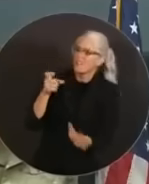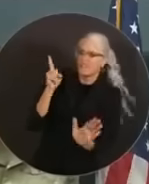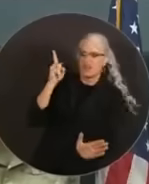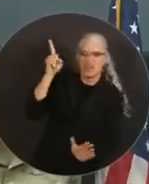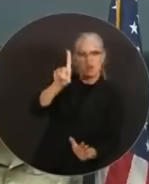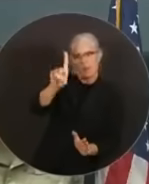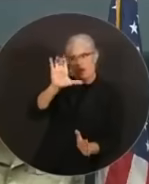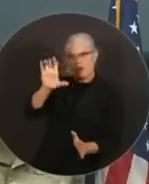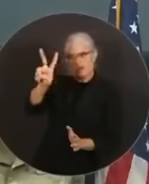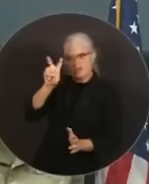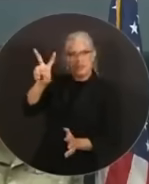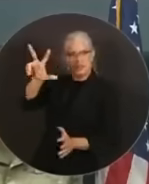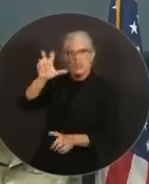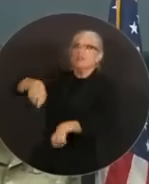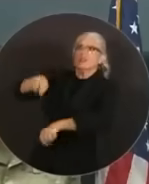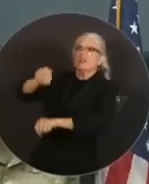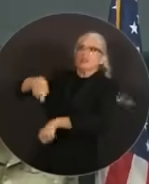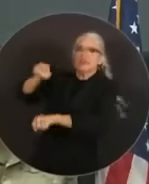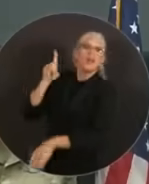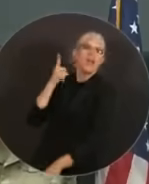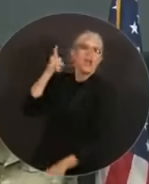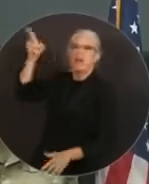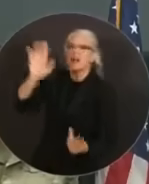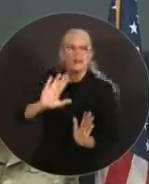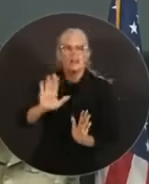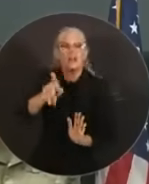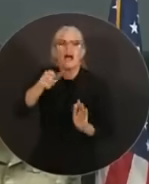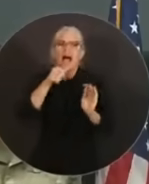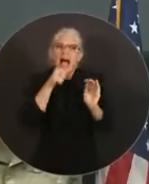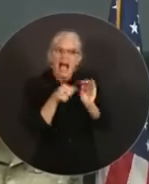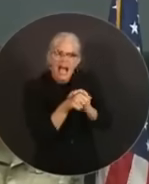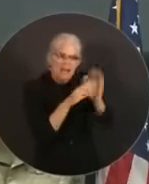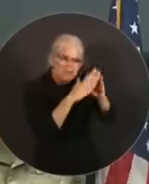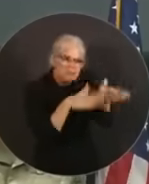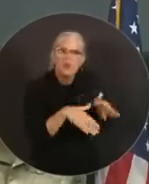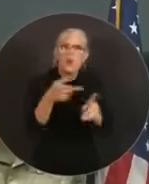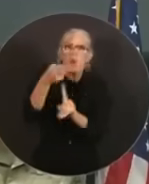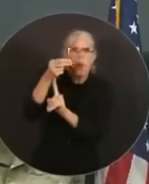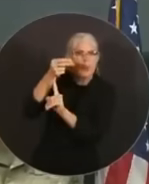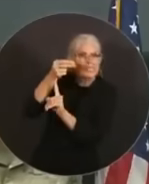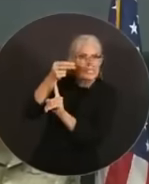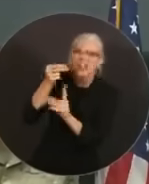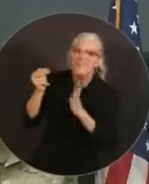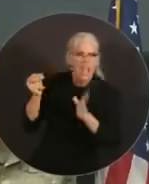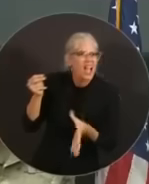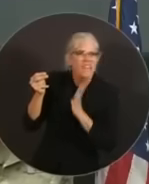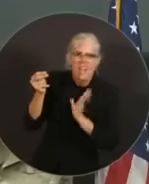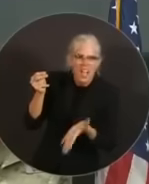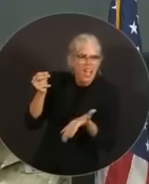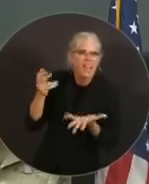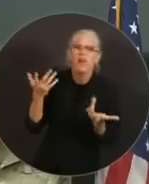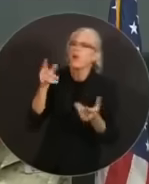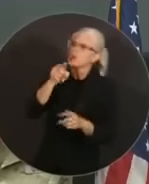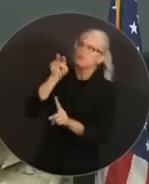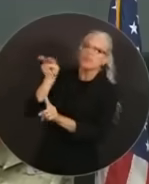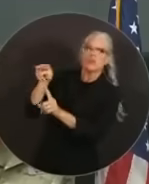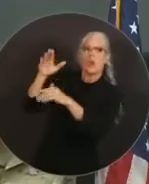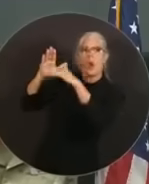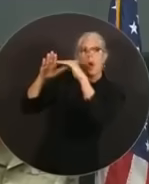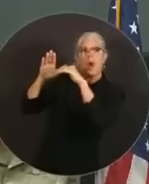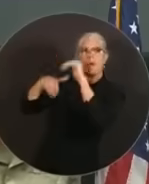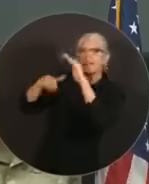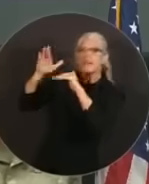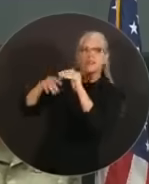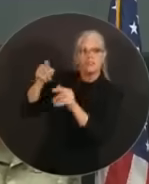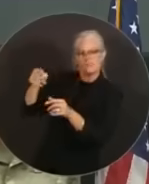Any place that's going to be open as a shelter, Florida hotels that are built, you know, within the last however many 20, 30 years, are all